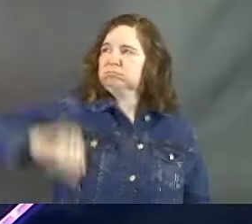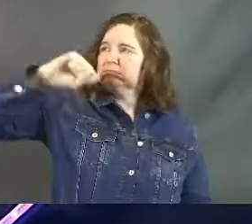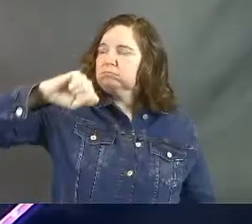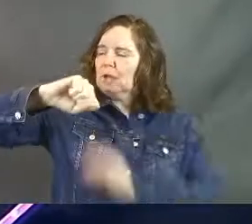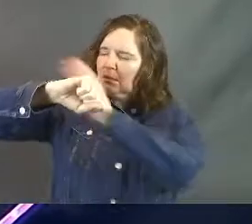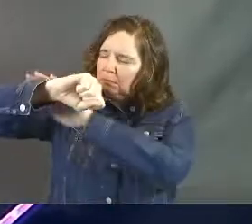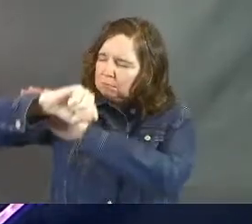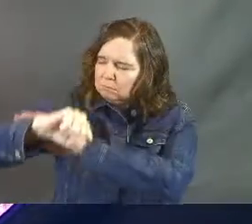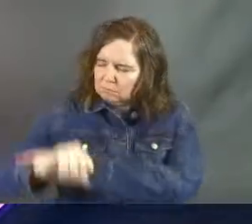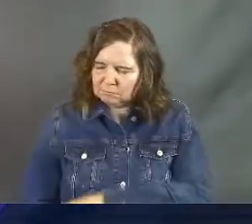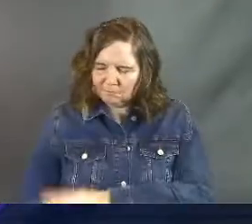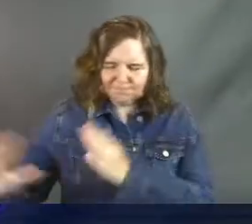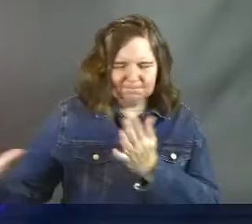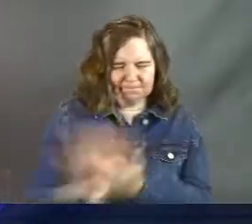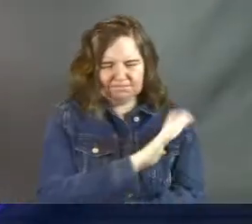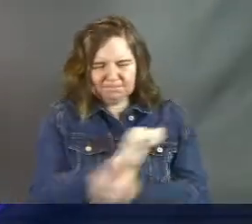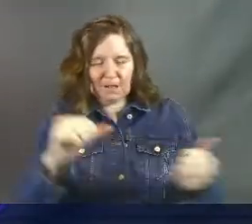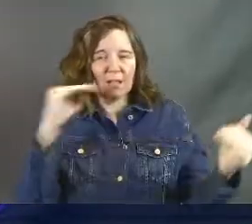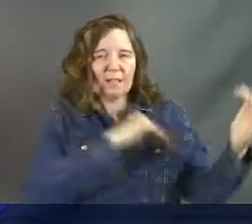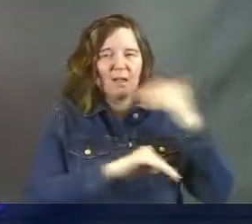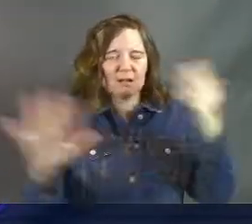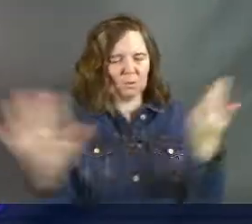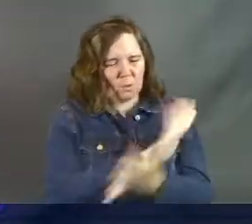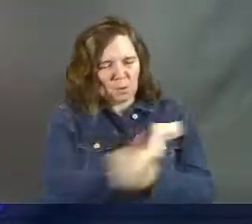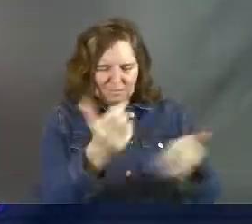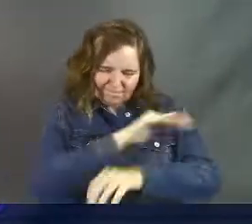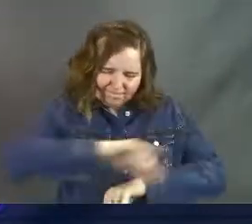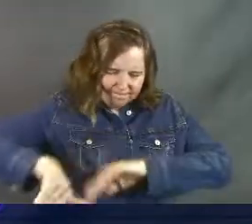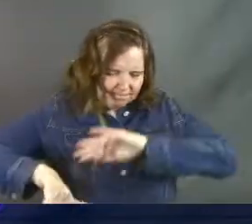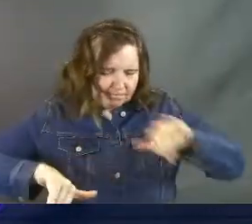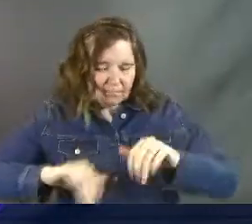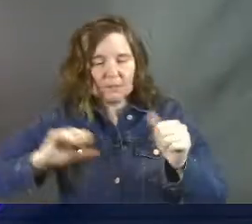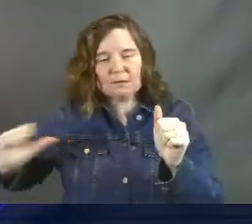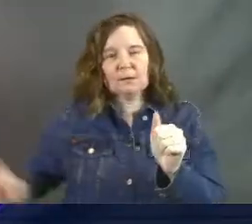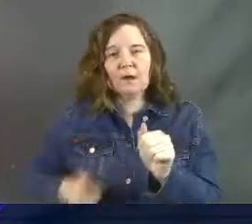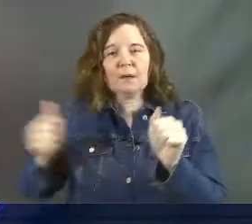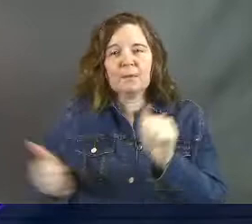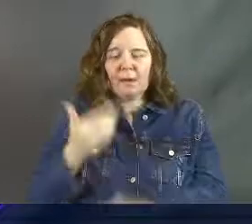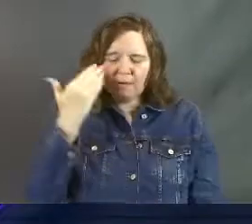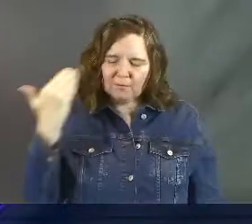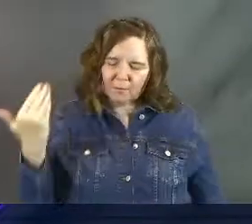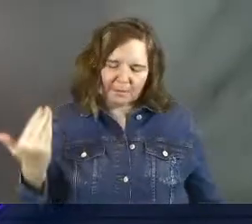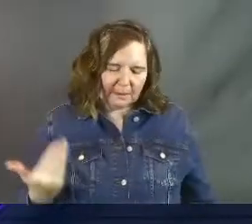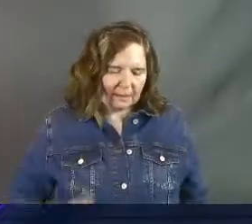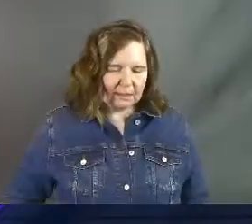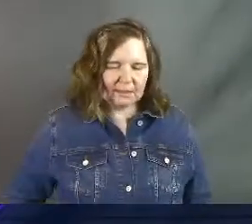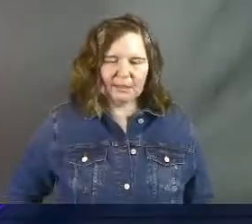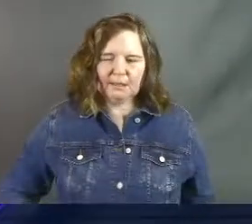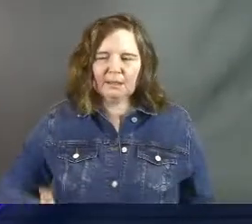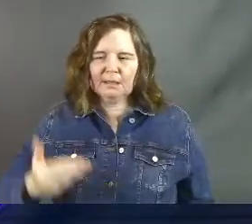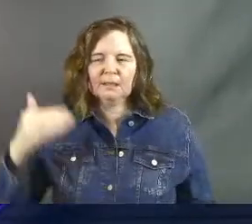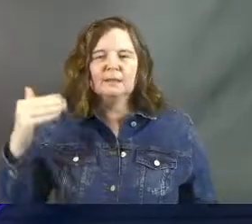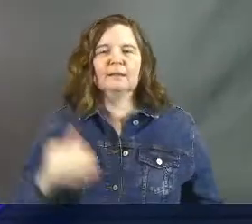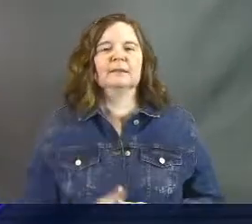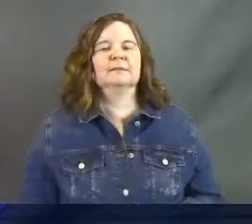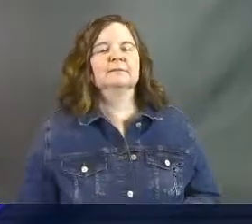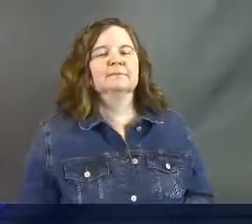There's no wall you won't kick down, lie you won't tear down, coming after me.